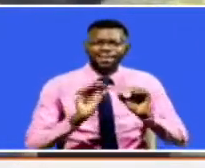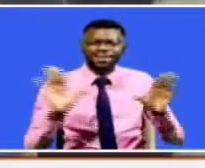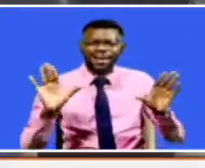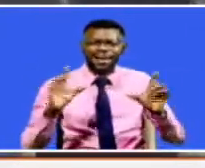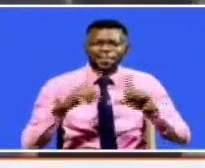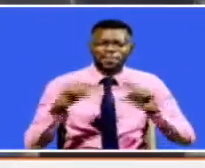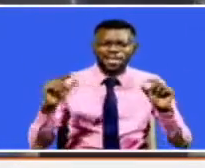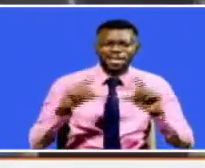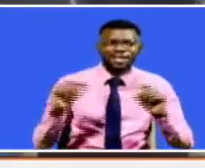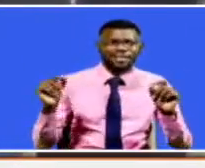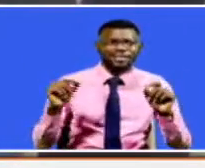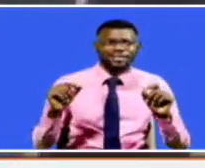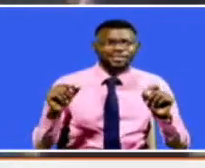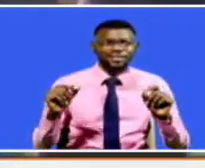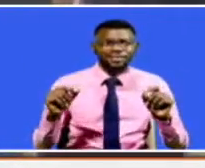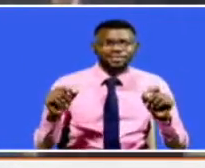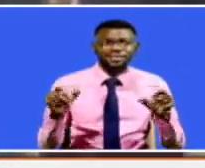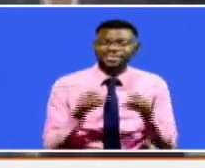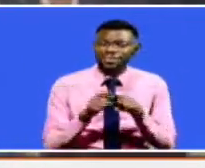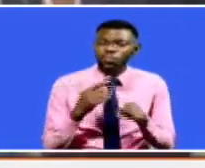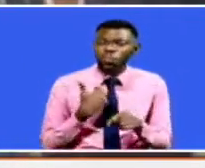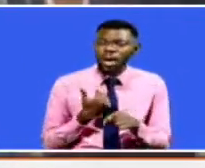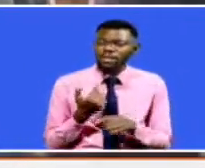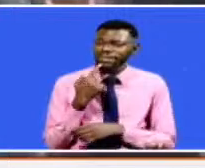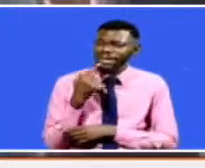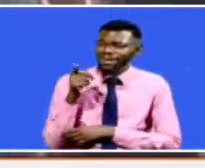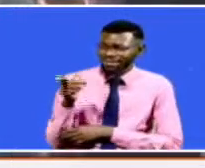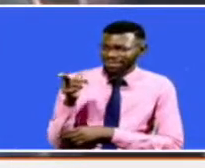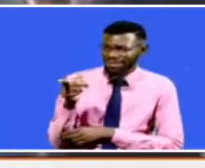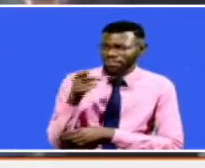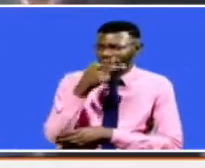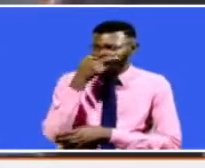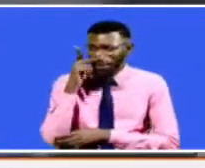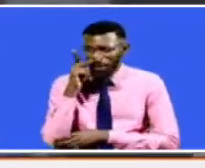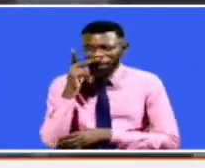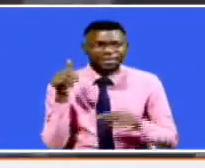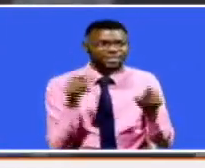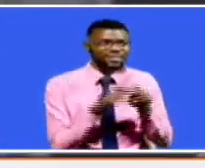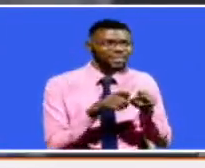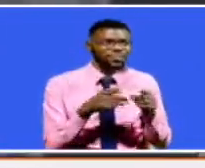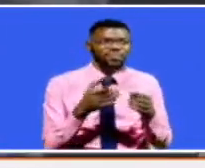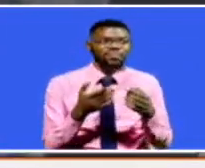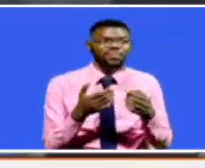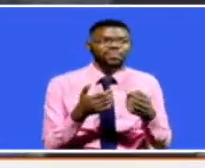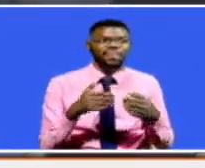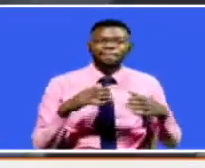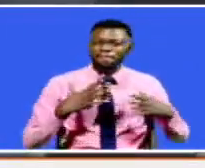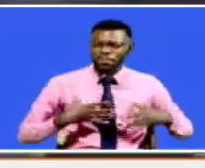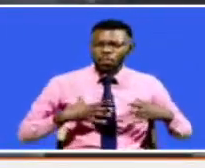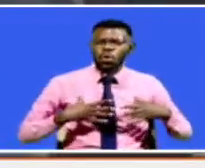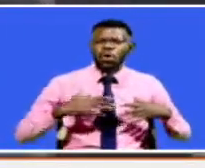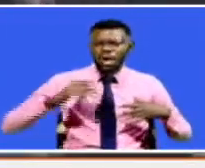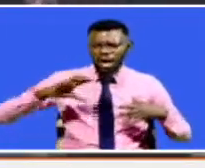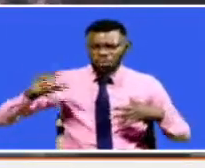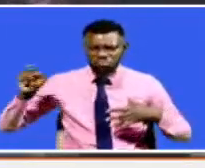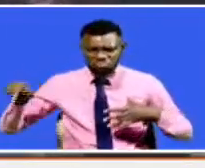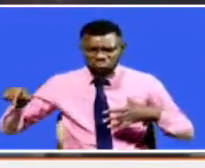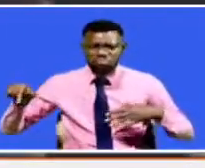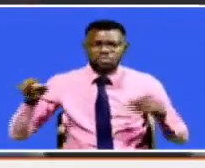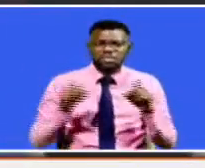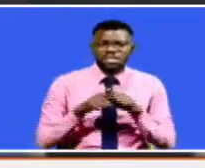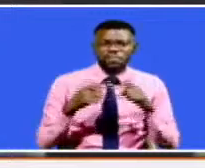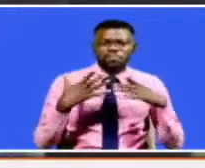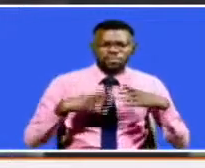message. We live here with our team leader Kalonzo Musyoka, with clear instructions on the people of this county and the people of this